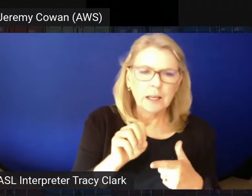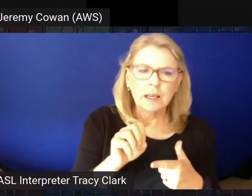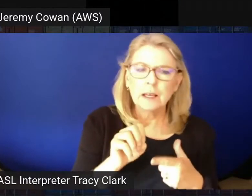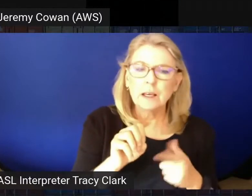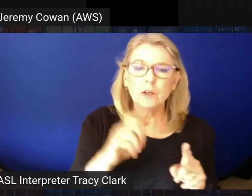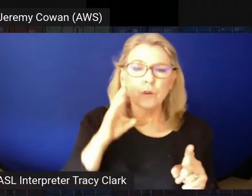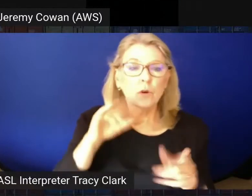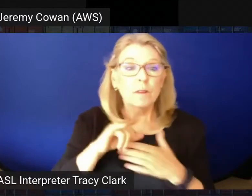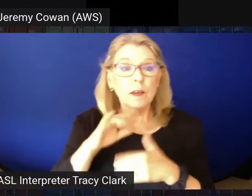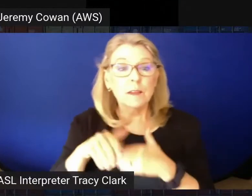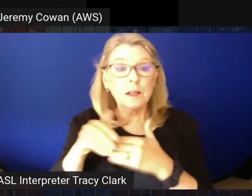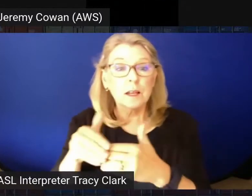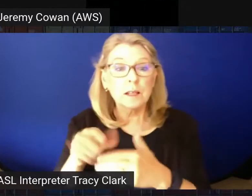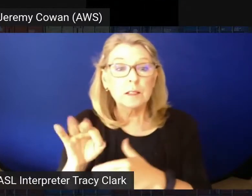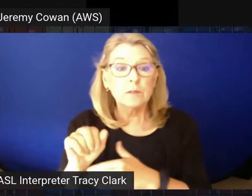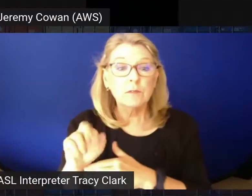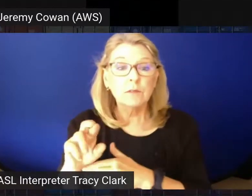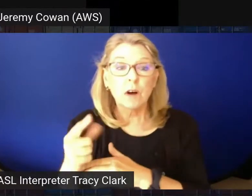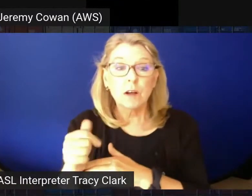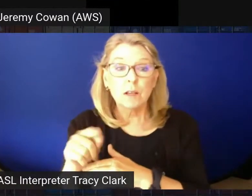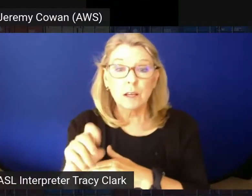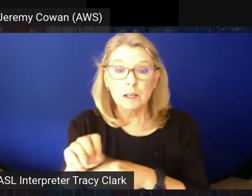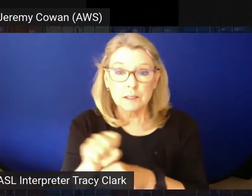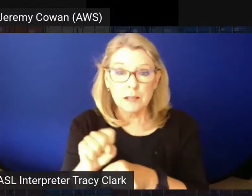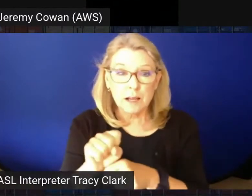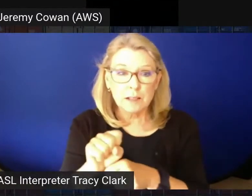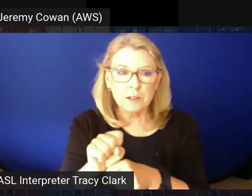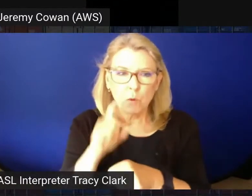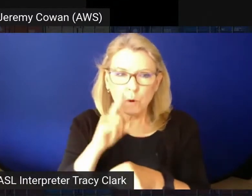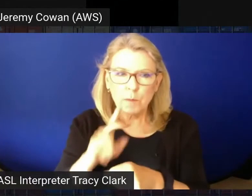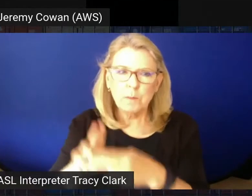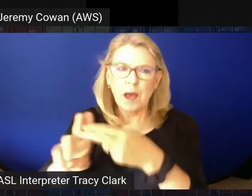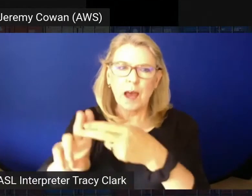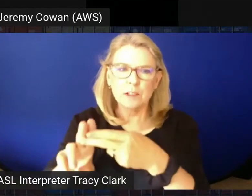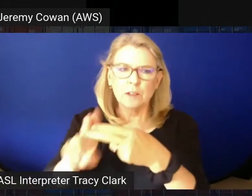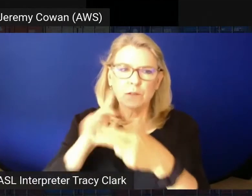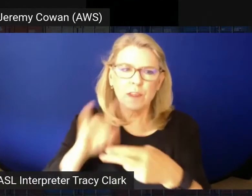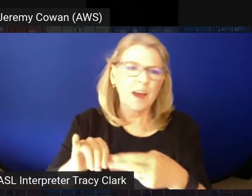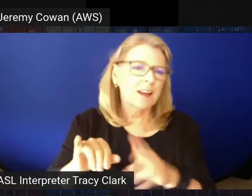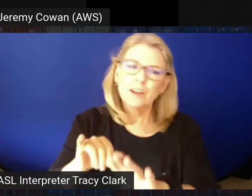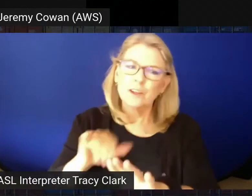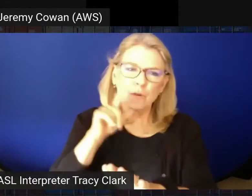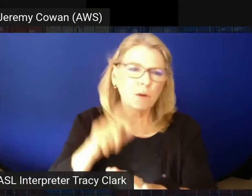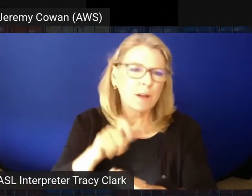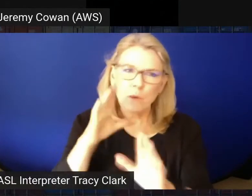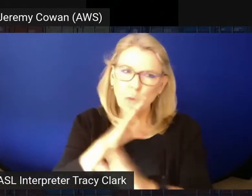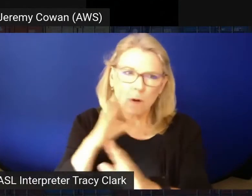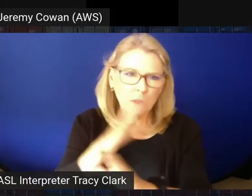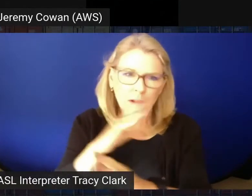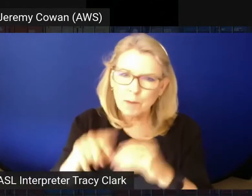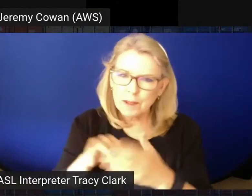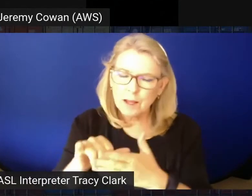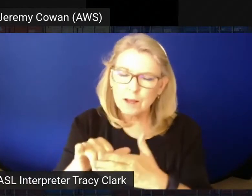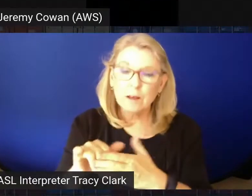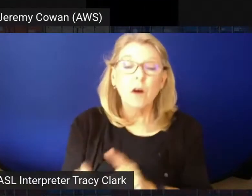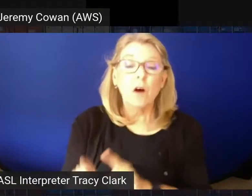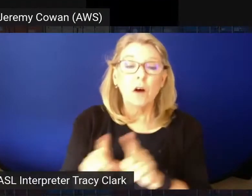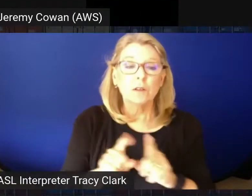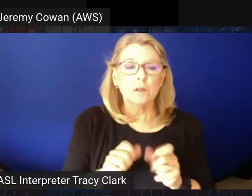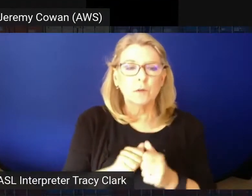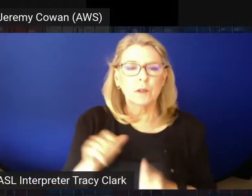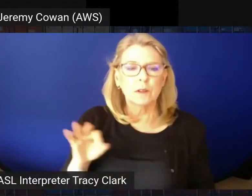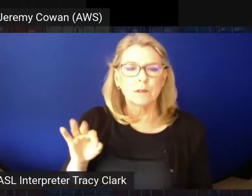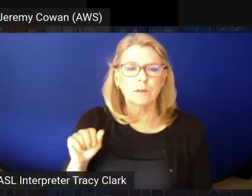Fargate task is going to be patched for that, and you don't have to worry about it. Also, with the Fargate